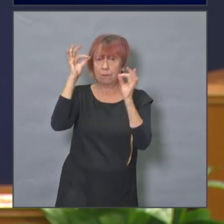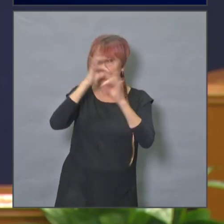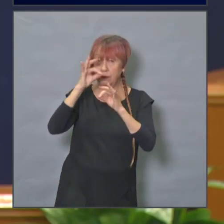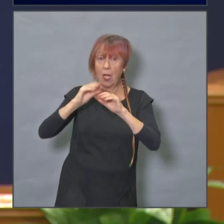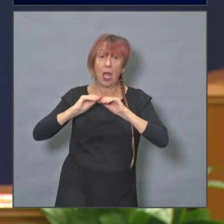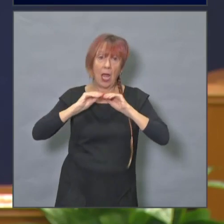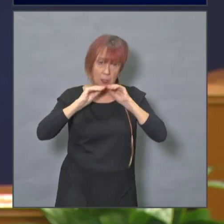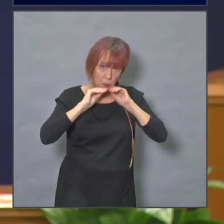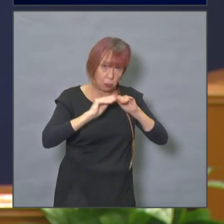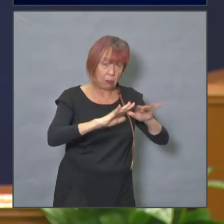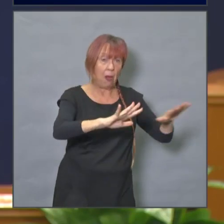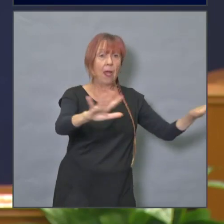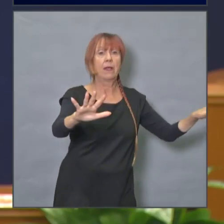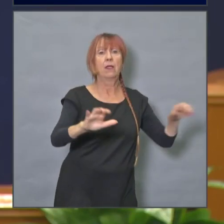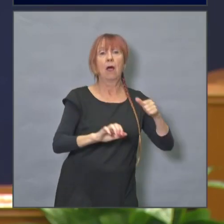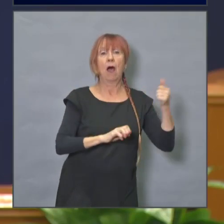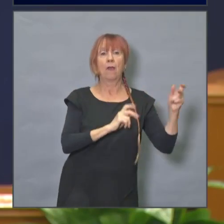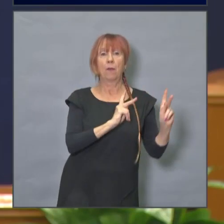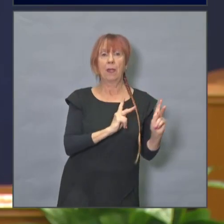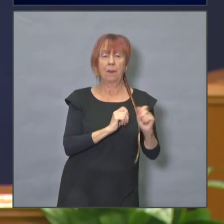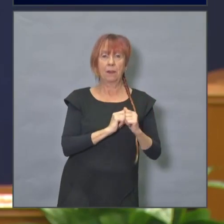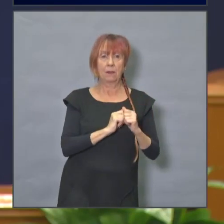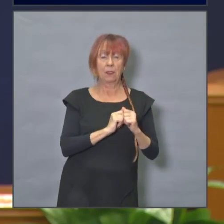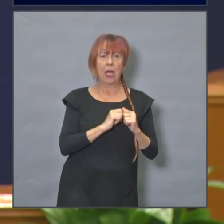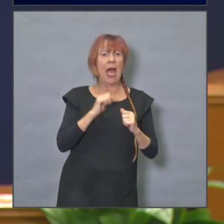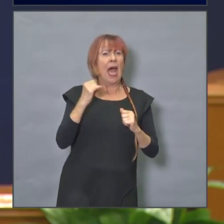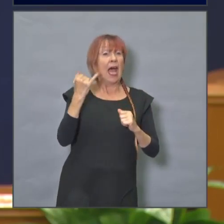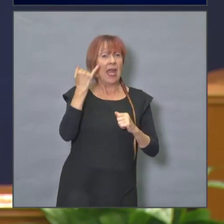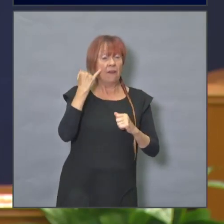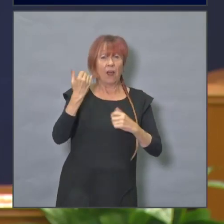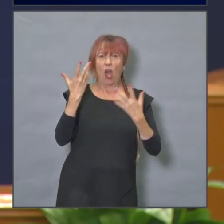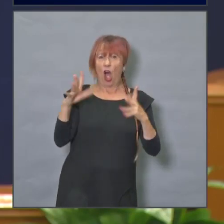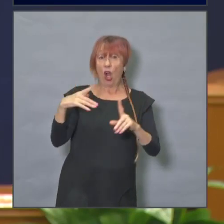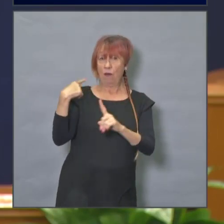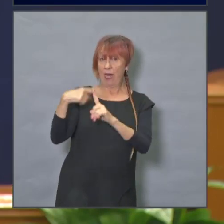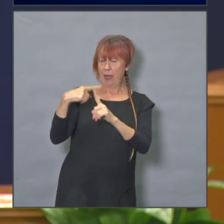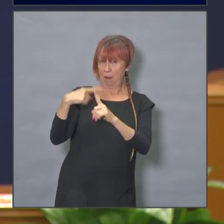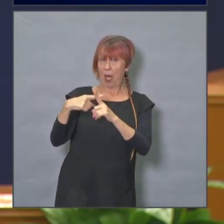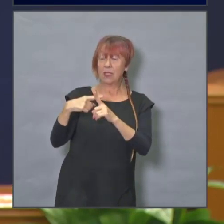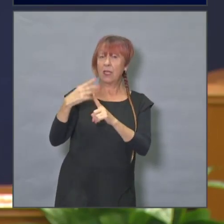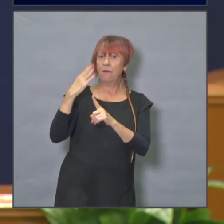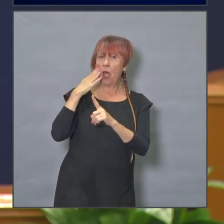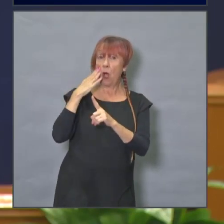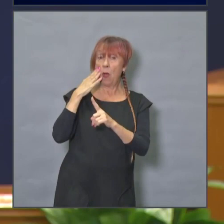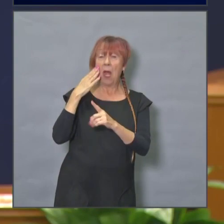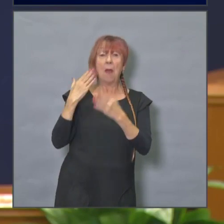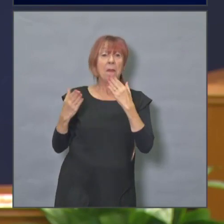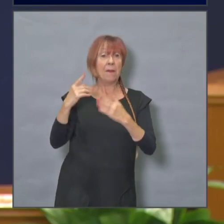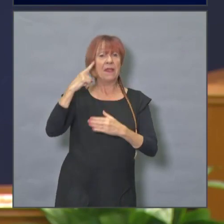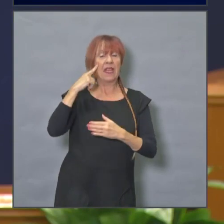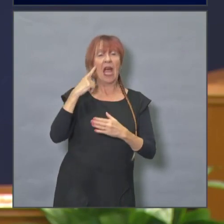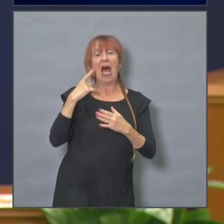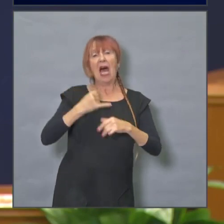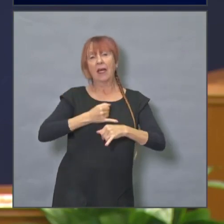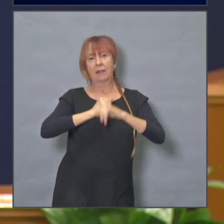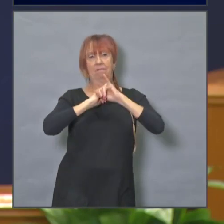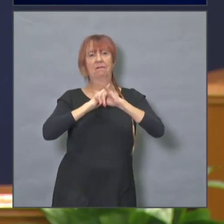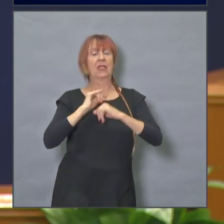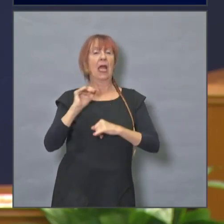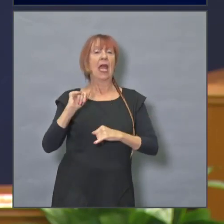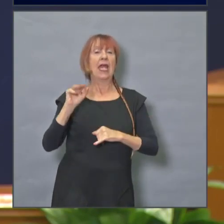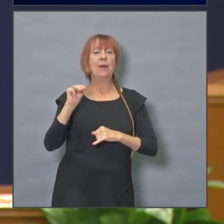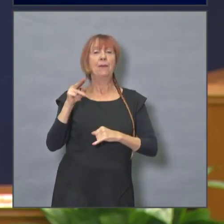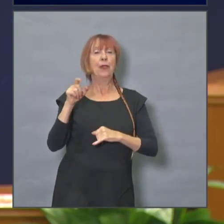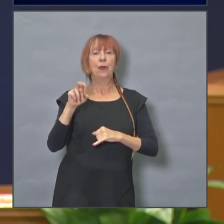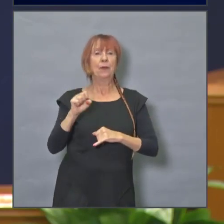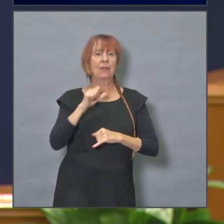COVID-19 on to others. If you were already positive for COVID-19, you may think you're immune and you too don't have